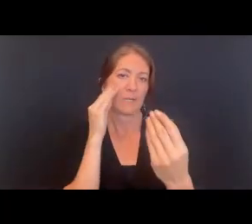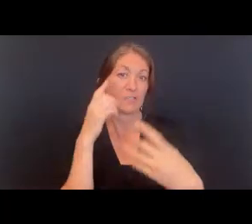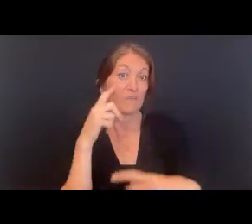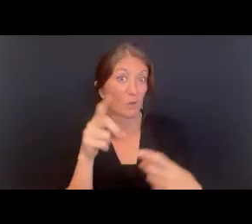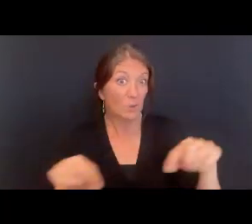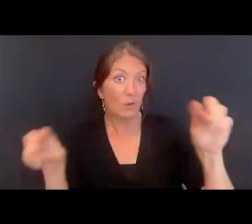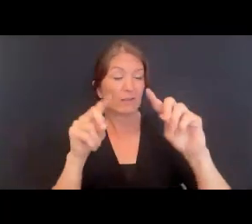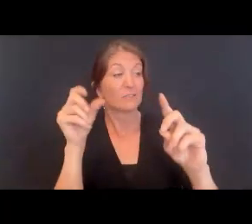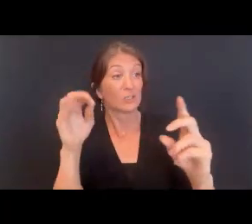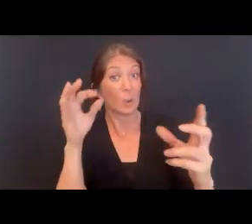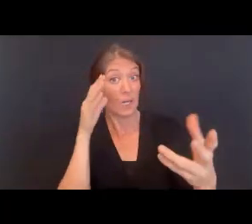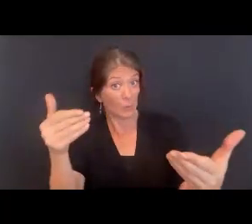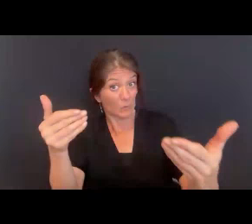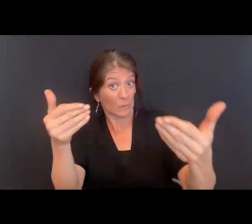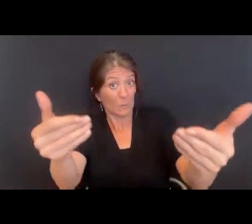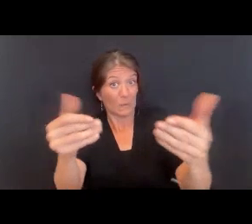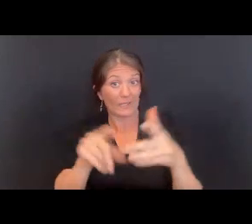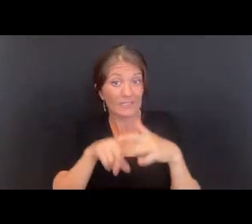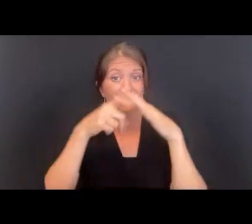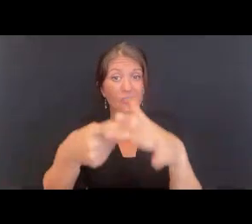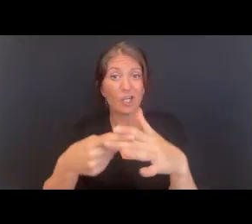go ahead and kick it off.